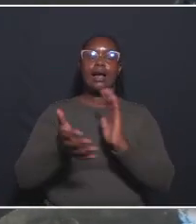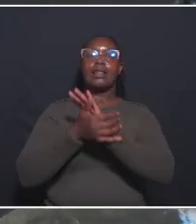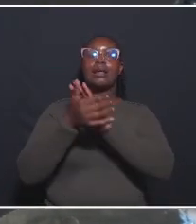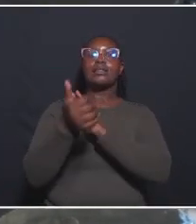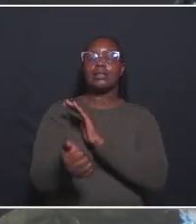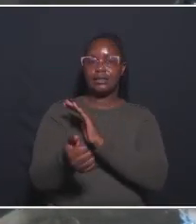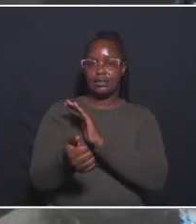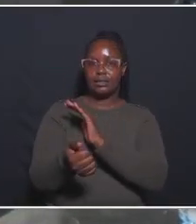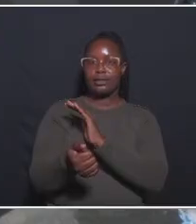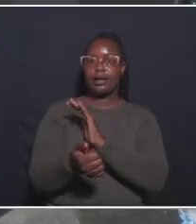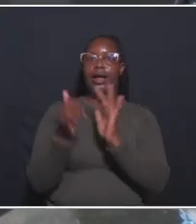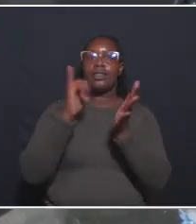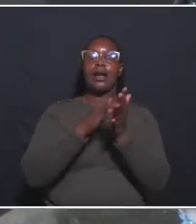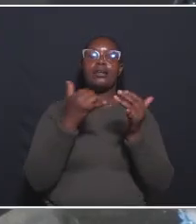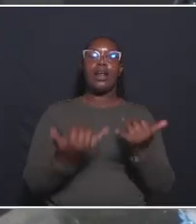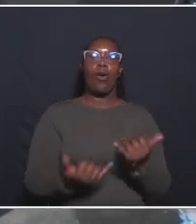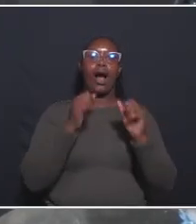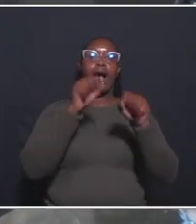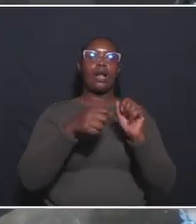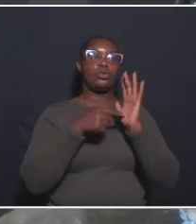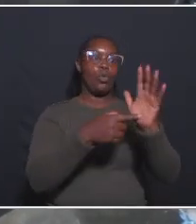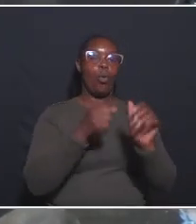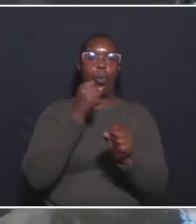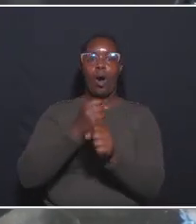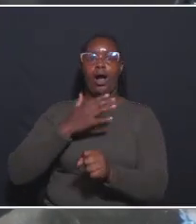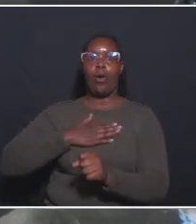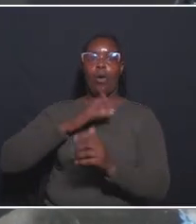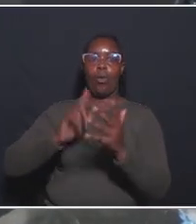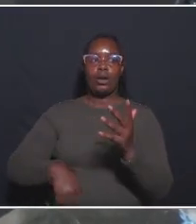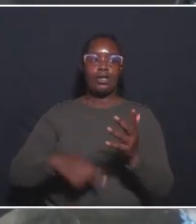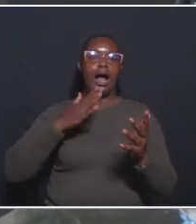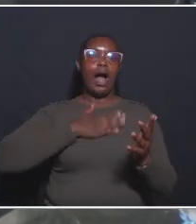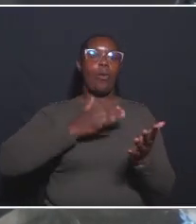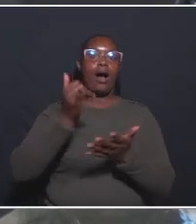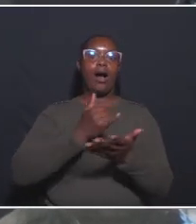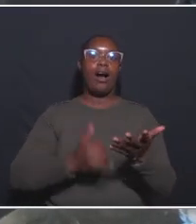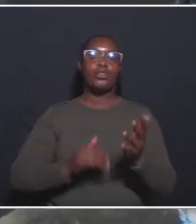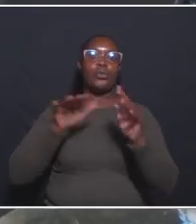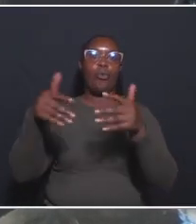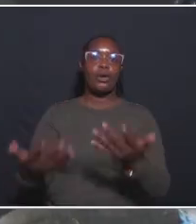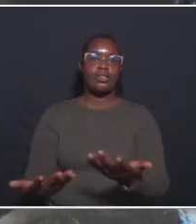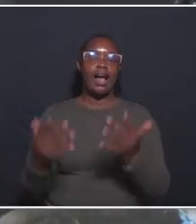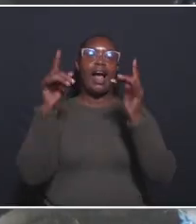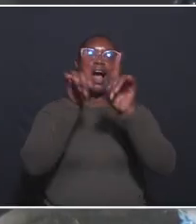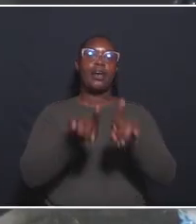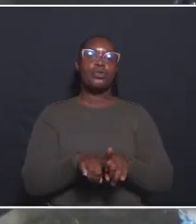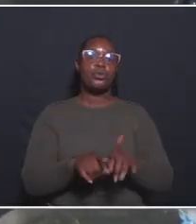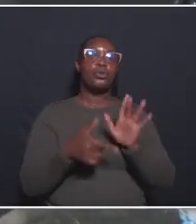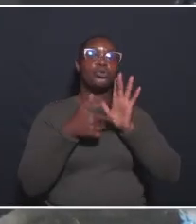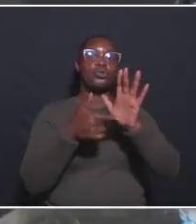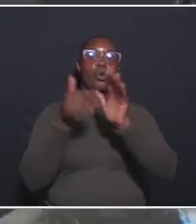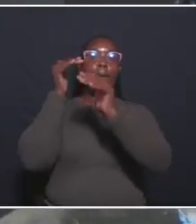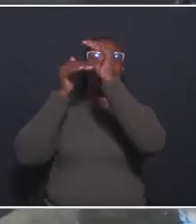to our work, our artistry, and basically showcasing the professional